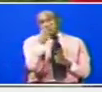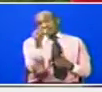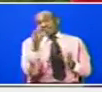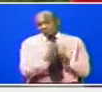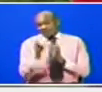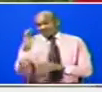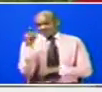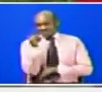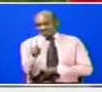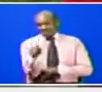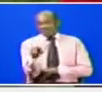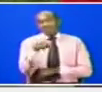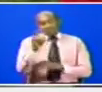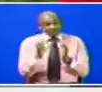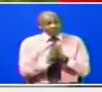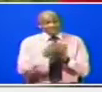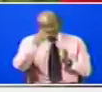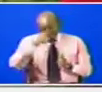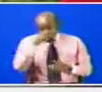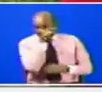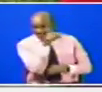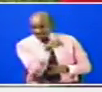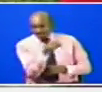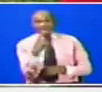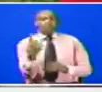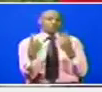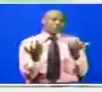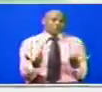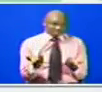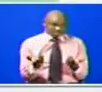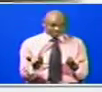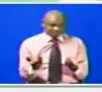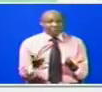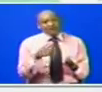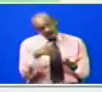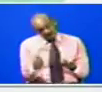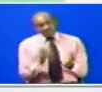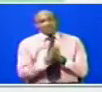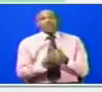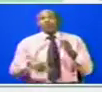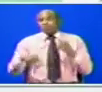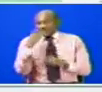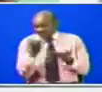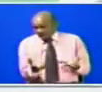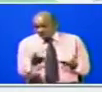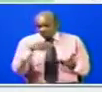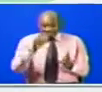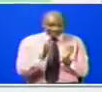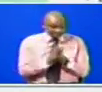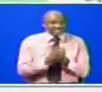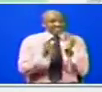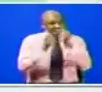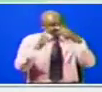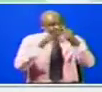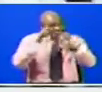to a goalless draw by Thika United away at the Thika Sub-County Stadium. Kerr returned to winning ways when he guided the record